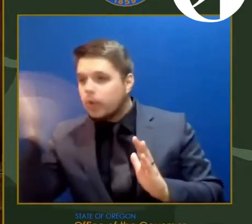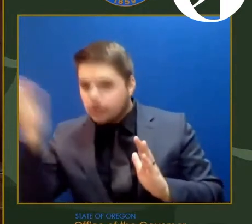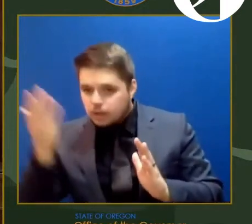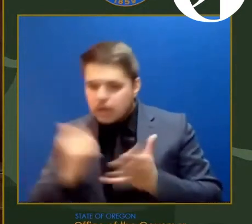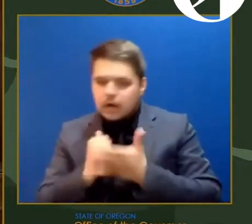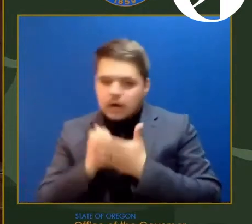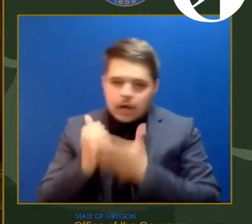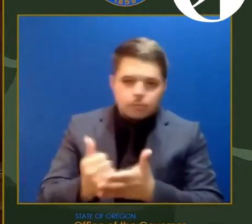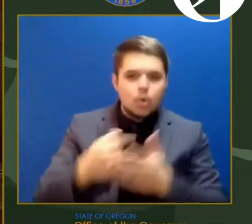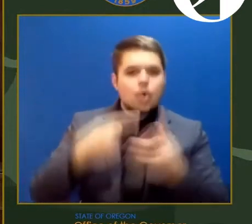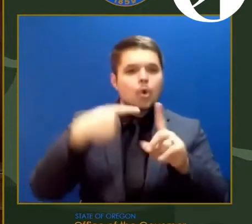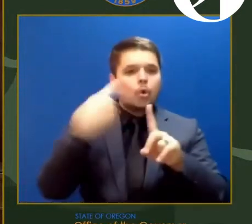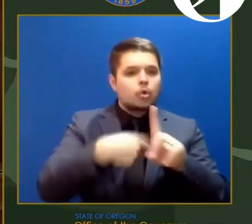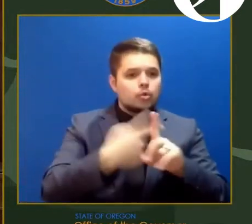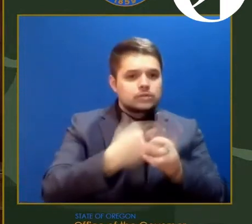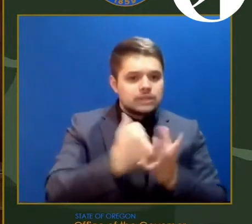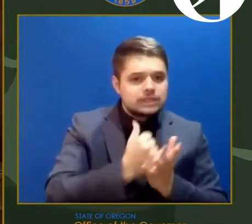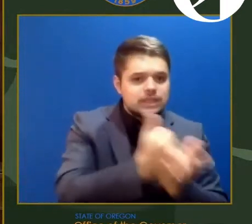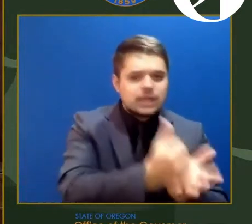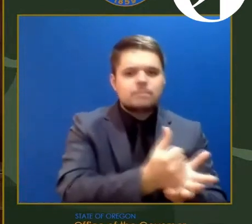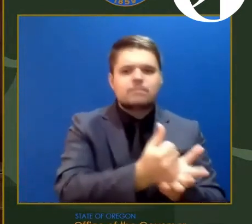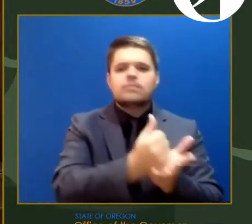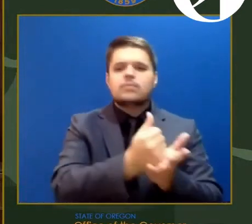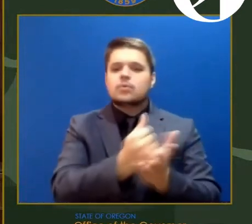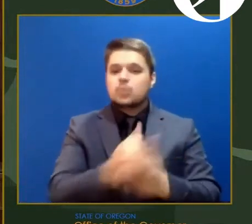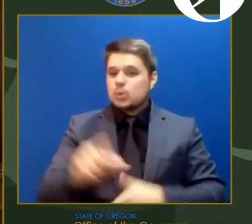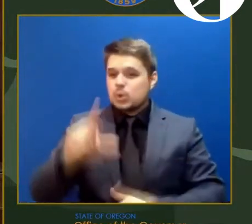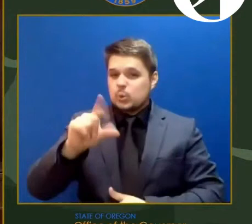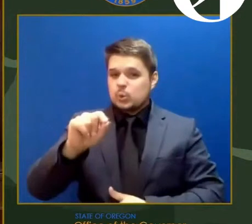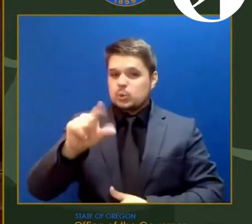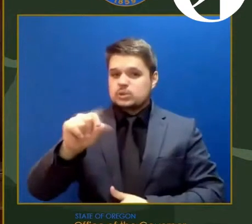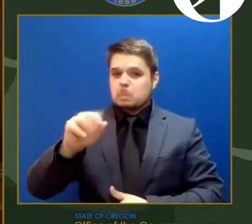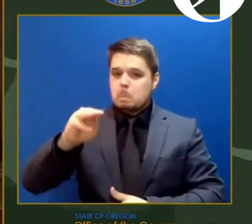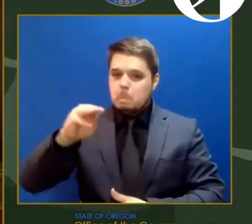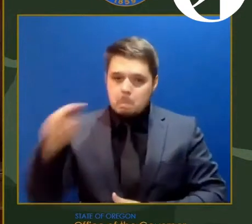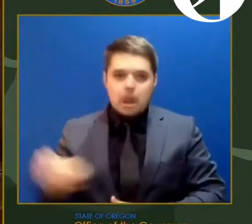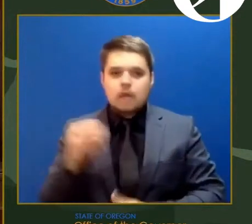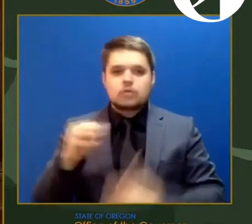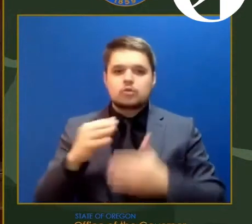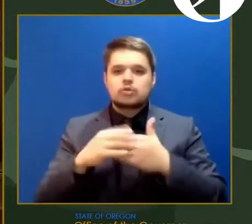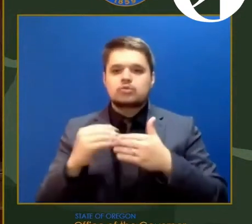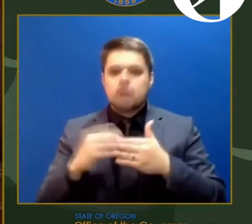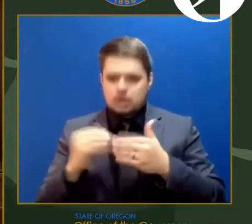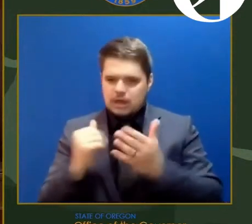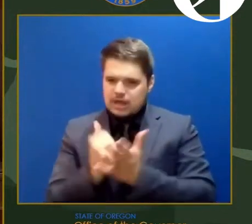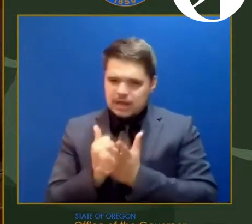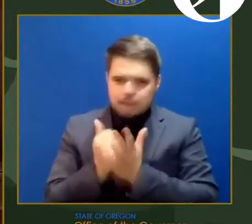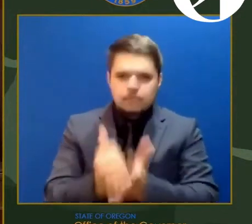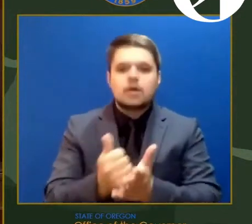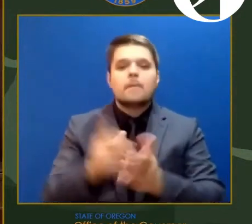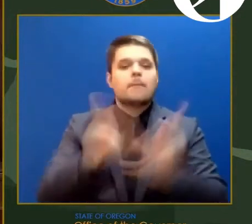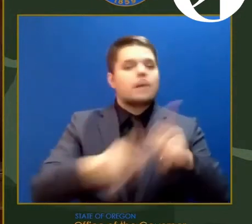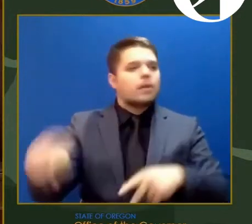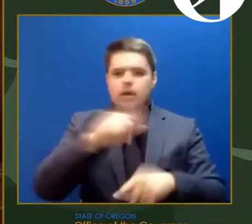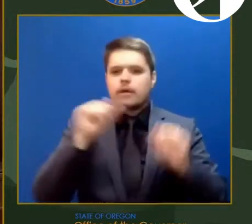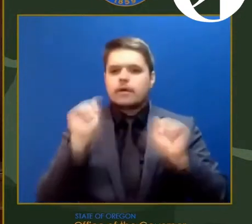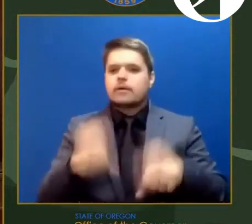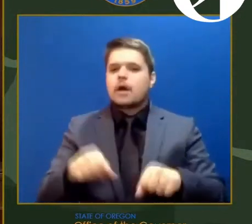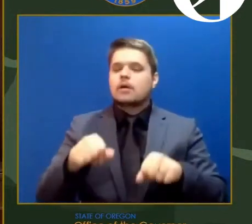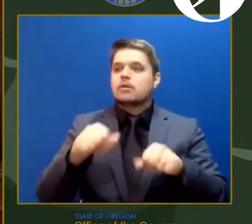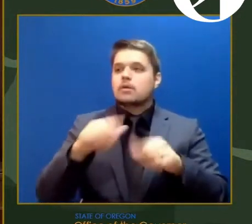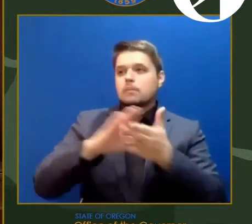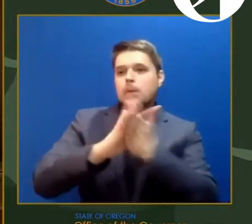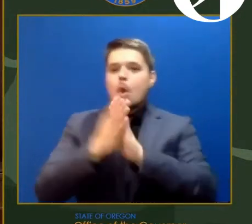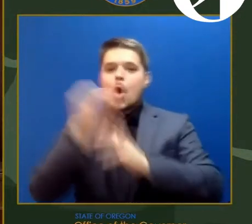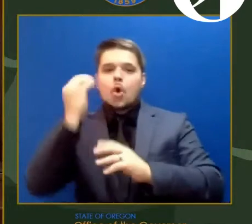than $20 million to help provide a pathway to home ownership for Black, Indigenous, Latino,